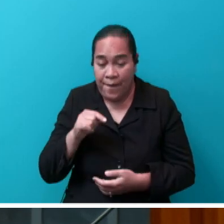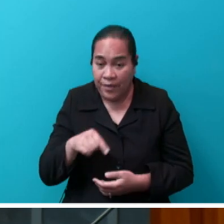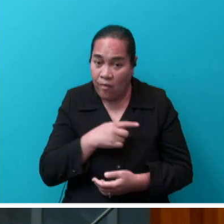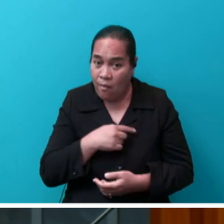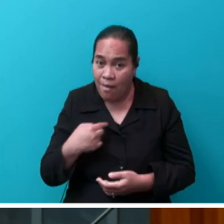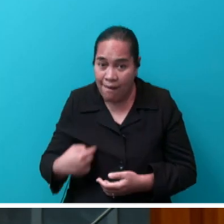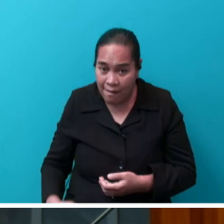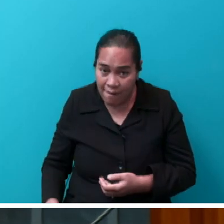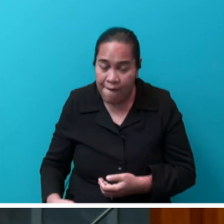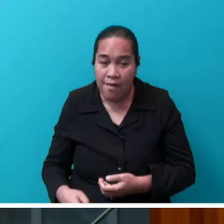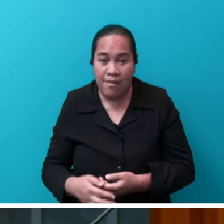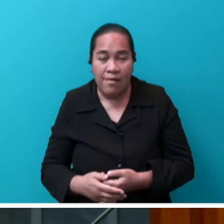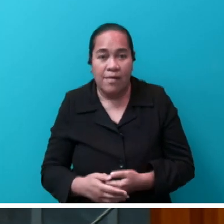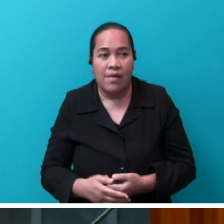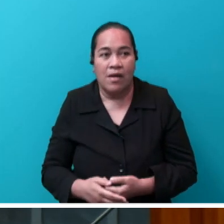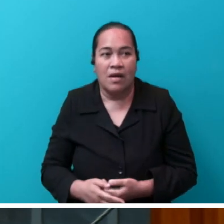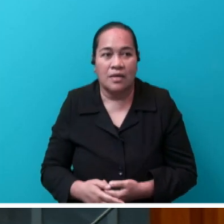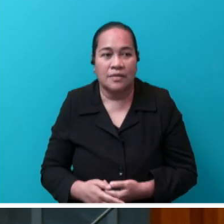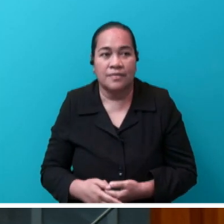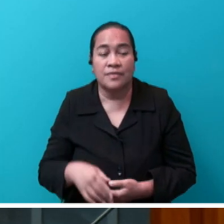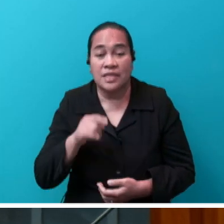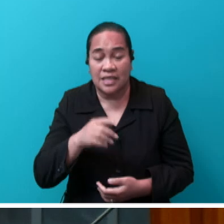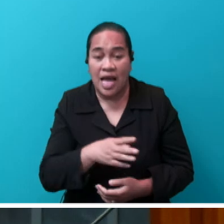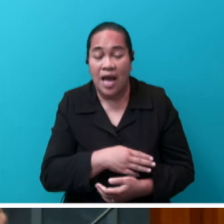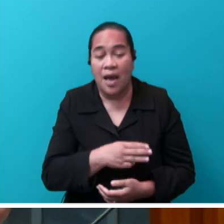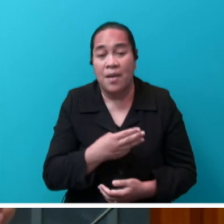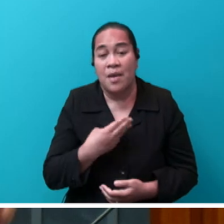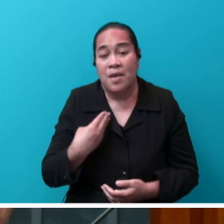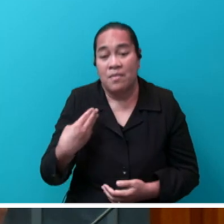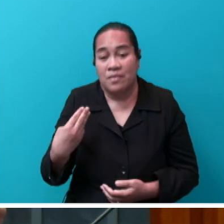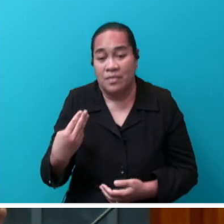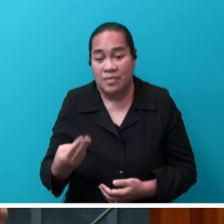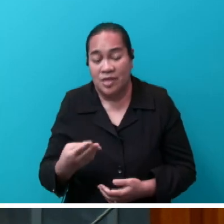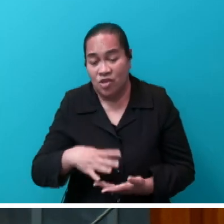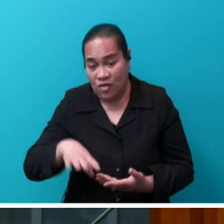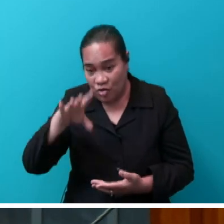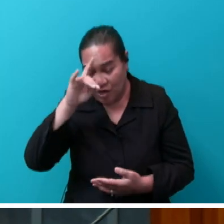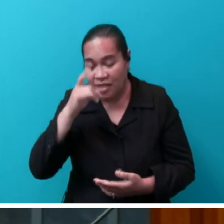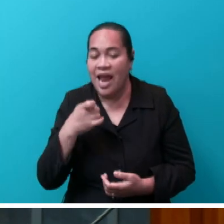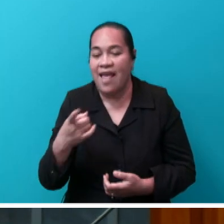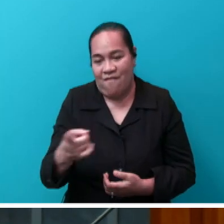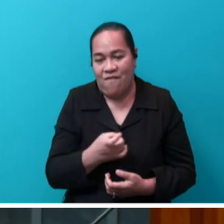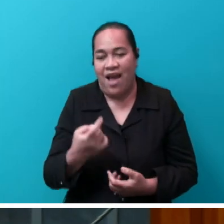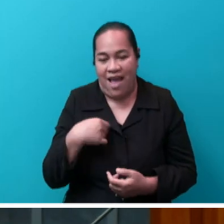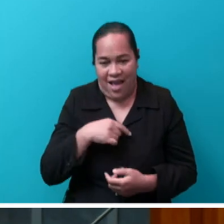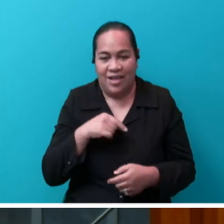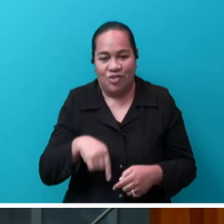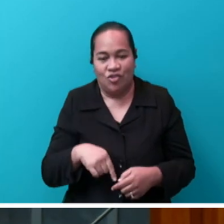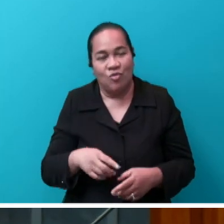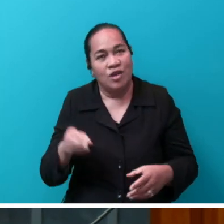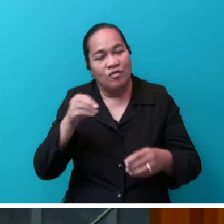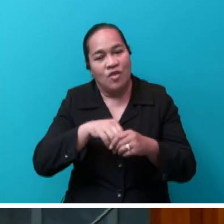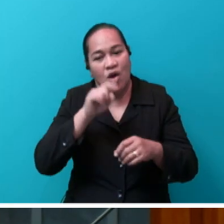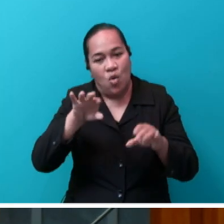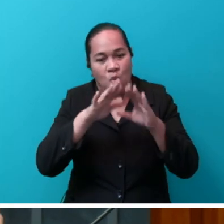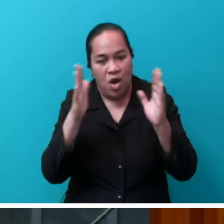of China, Honorable Minister for Education extended the invitation for Fiji to be part of the 2024 World Vocation